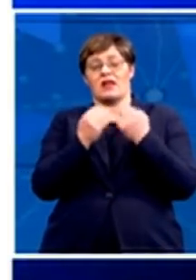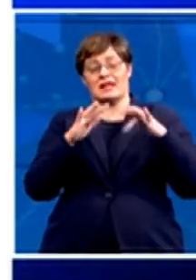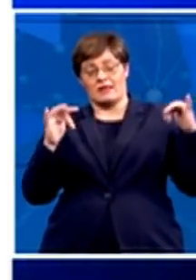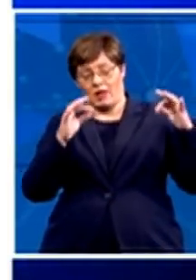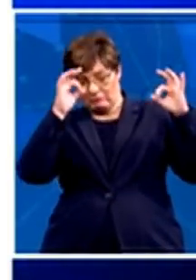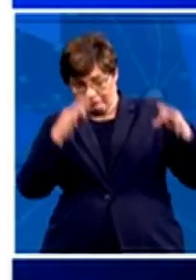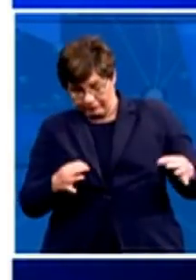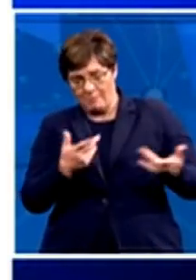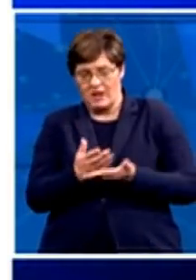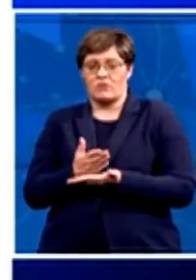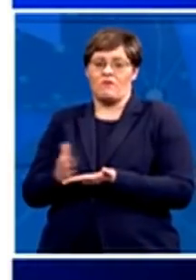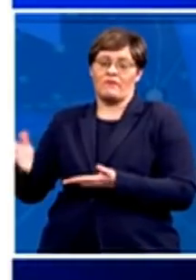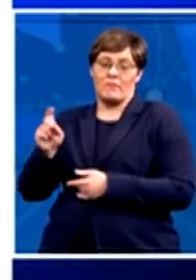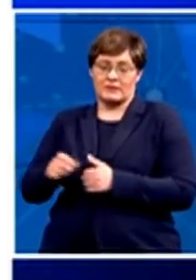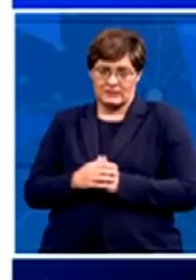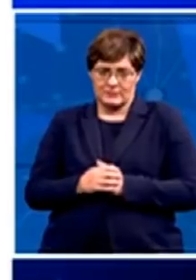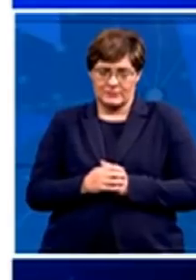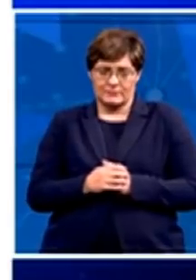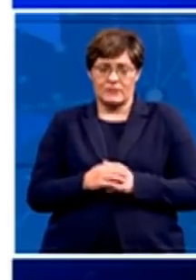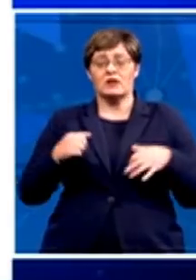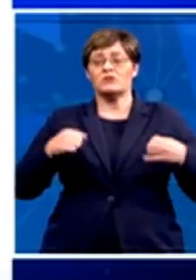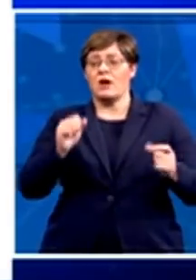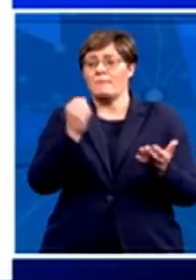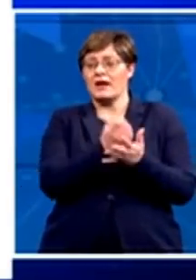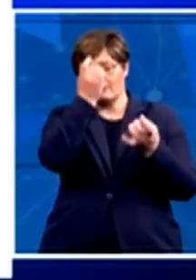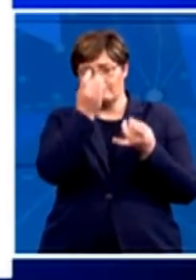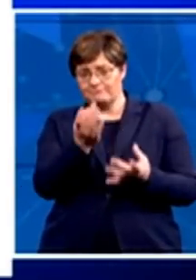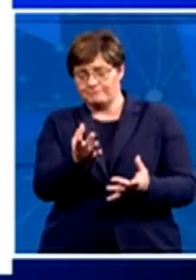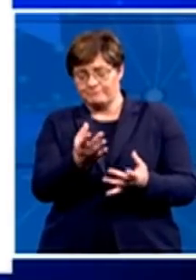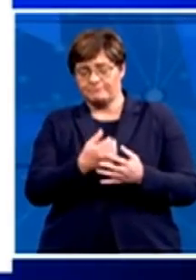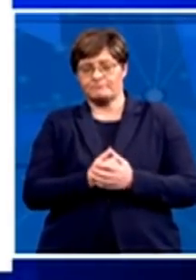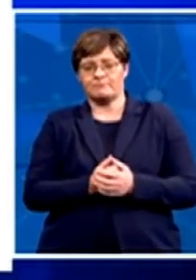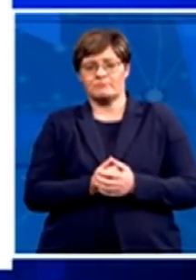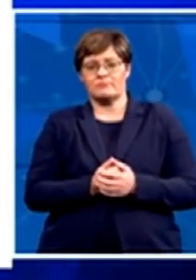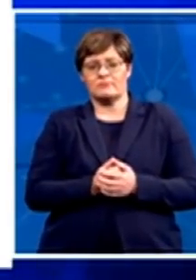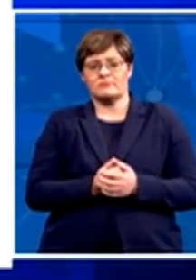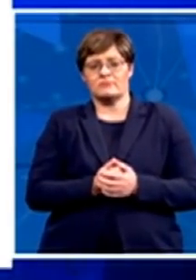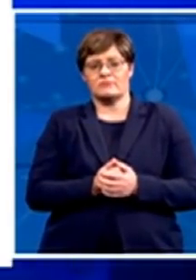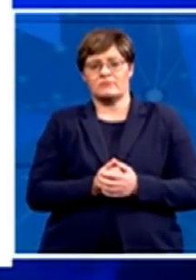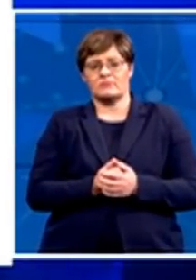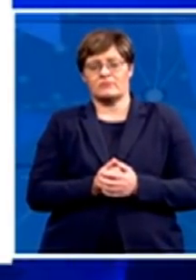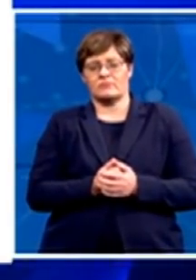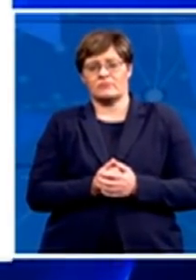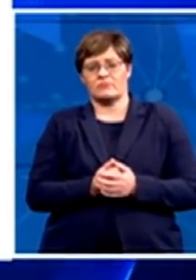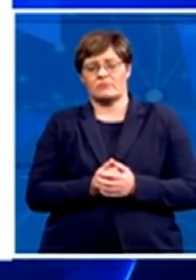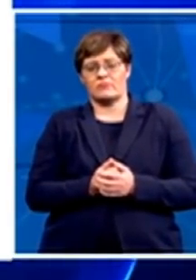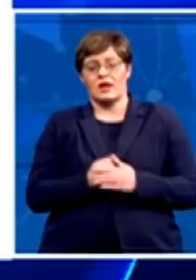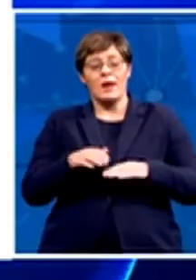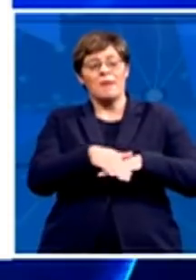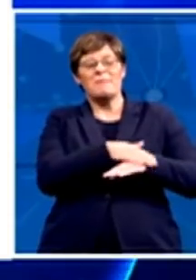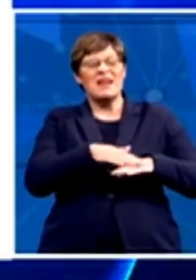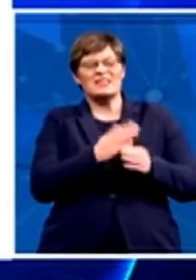to mention that the basis for removal, so incapacity, misconduct,